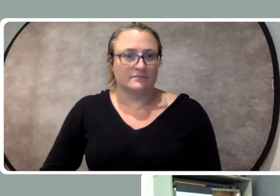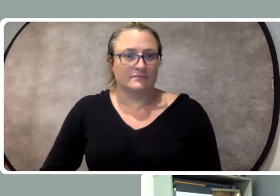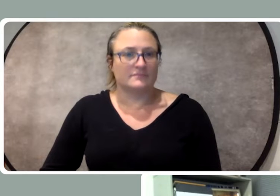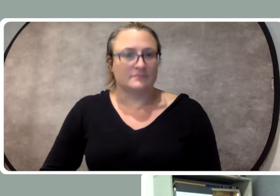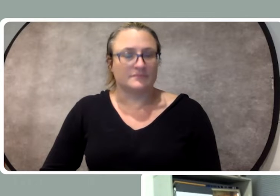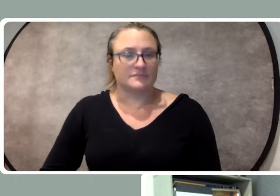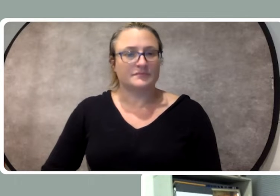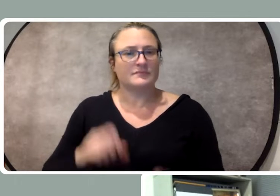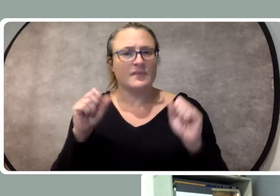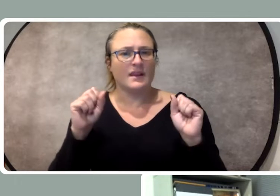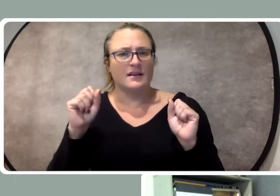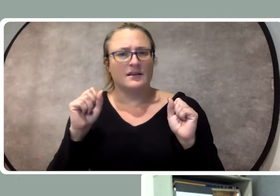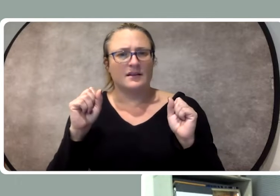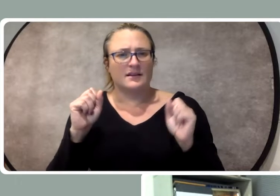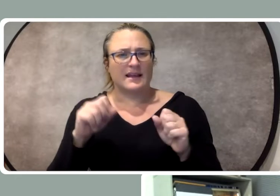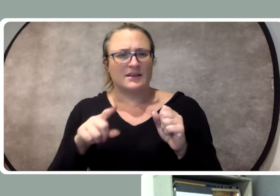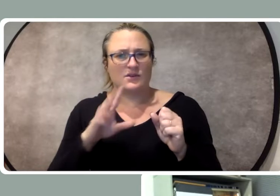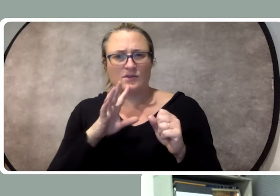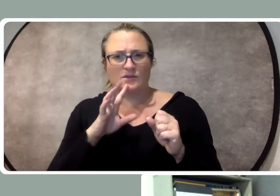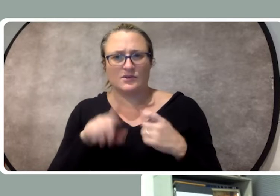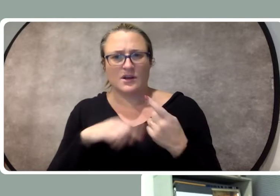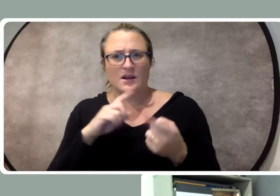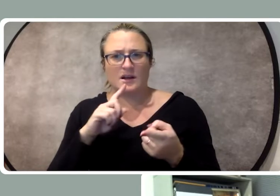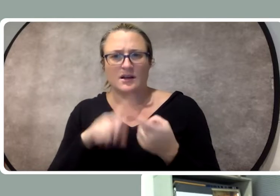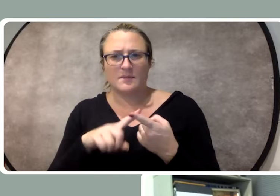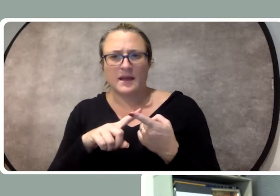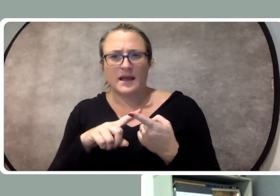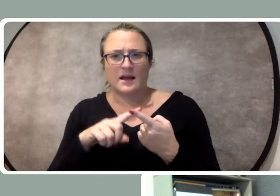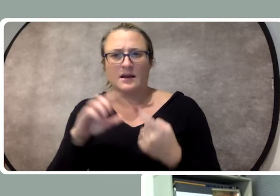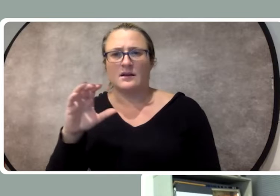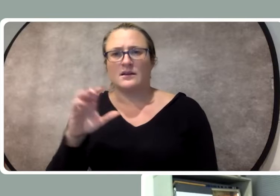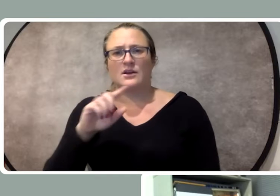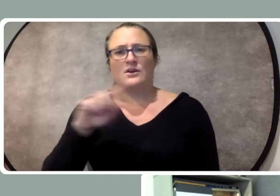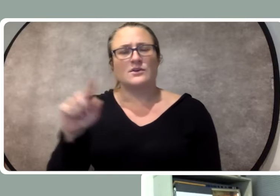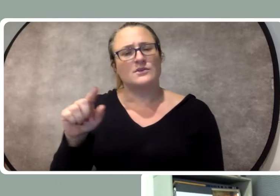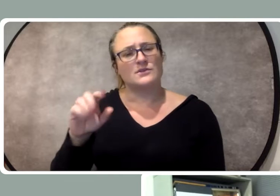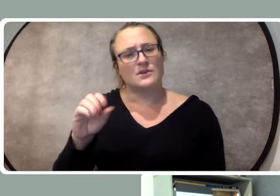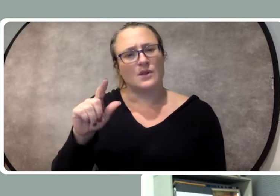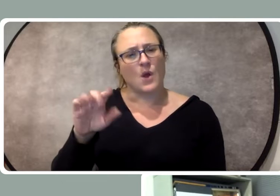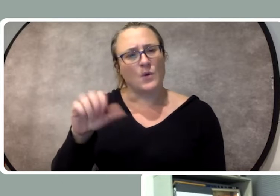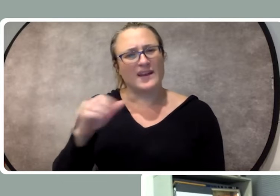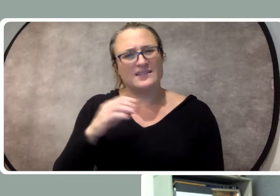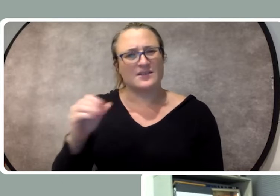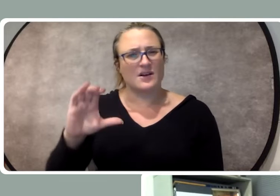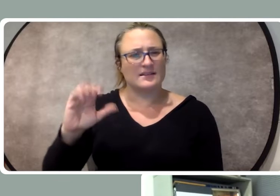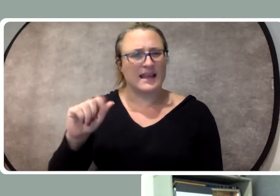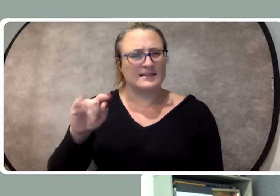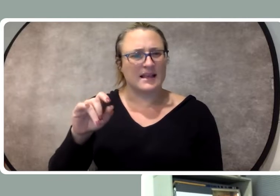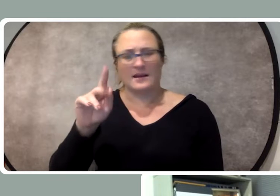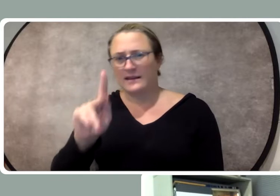Can you please talk about capecitabine treatment or Xeloda treatment, the benefits and effectiveness?